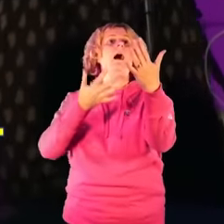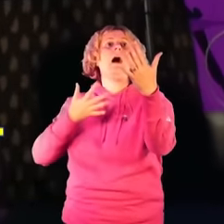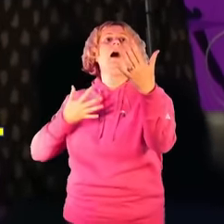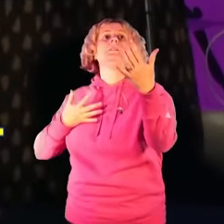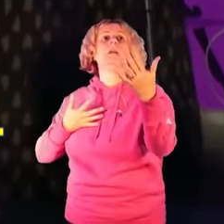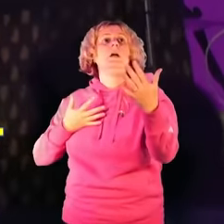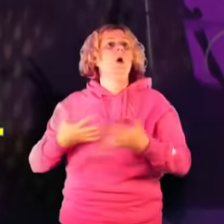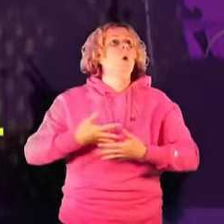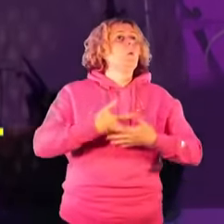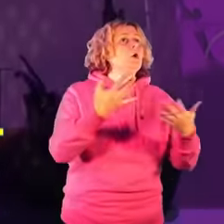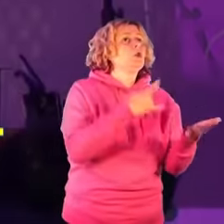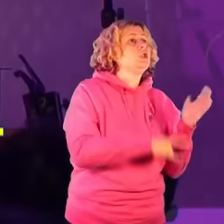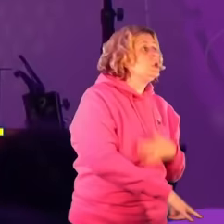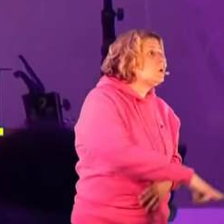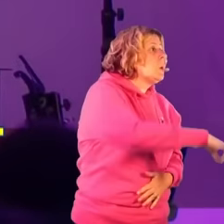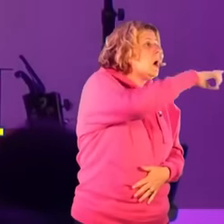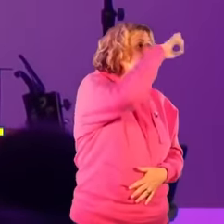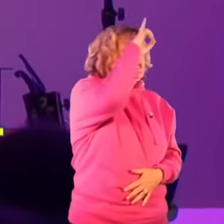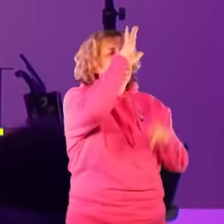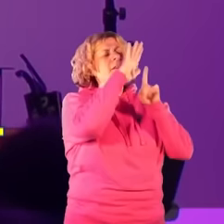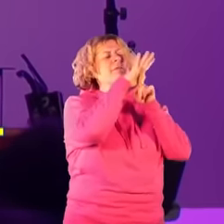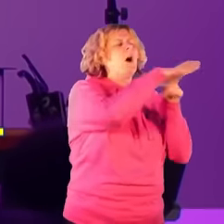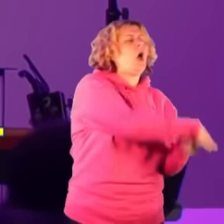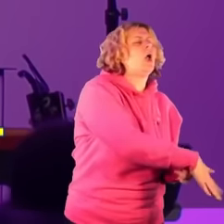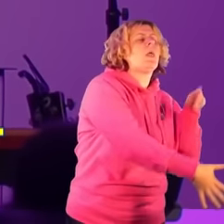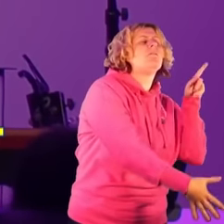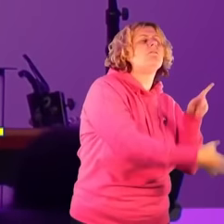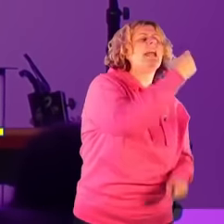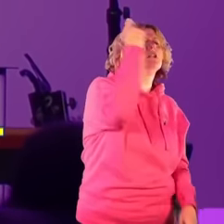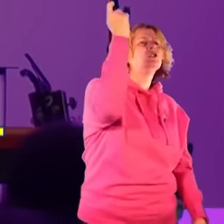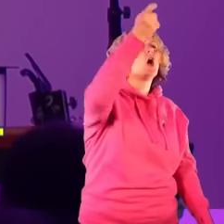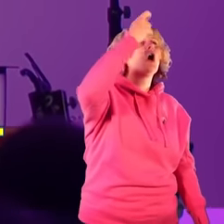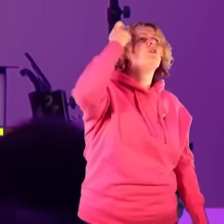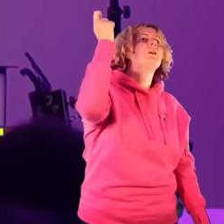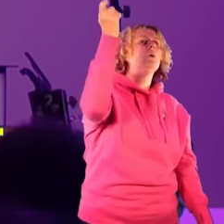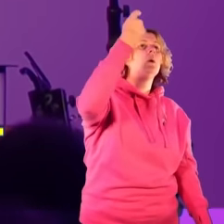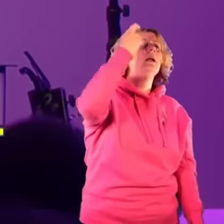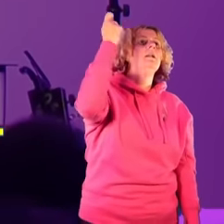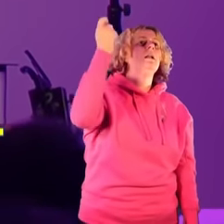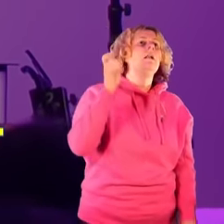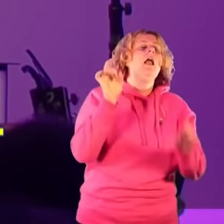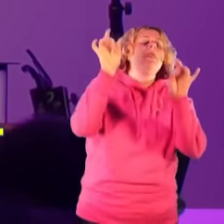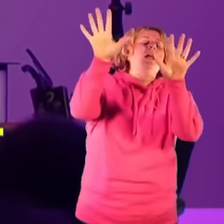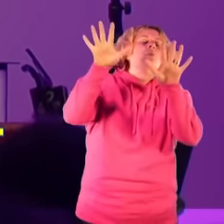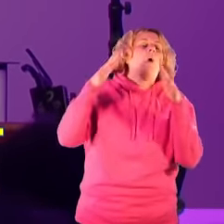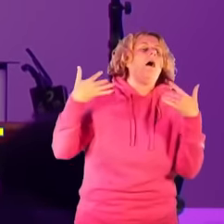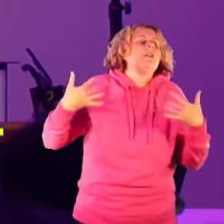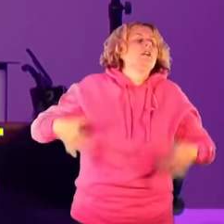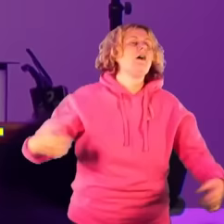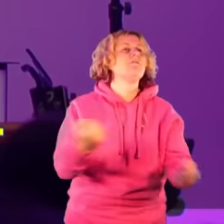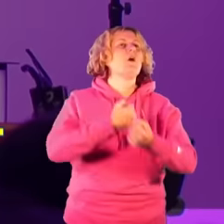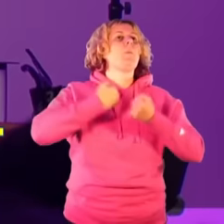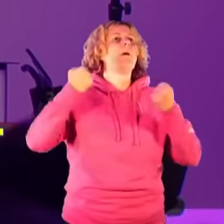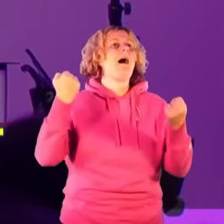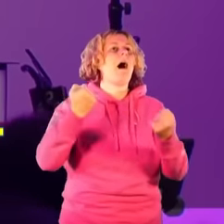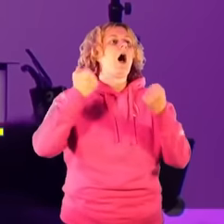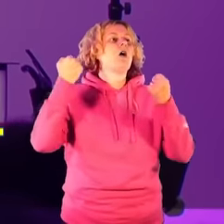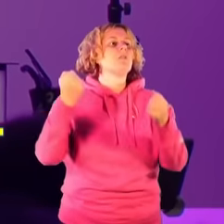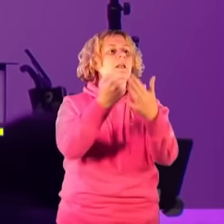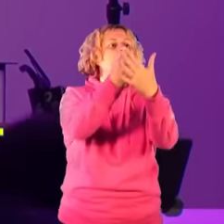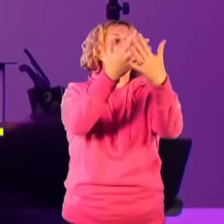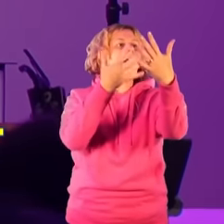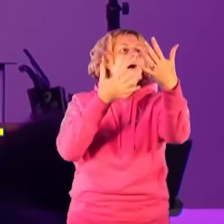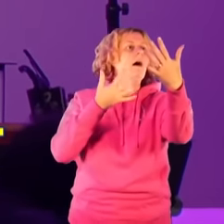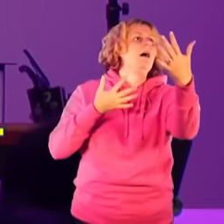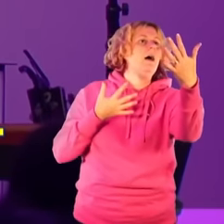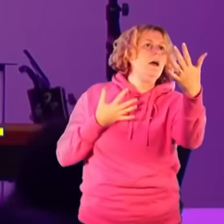the blood. Would you know we but the victory win? There's wonderful power